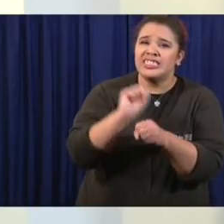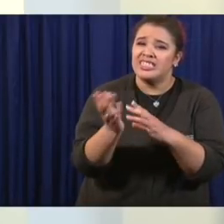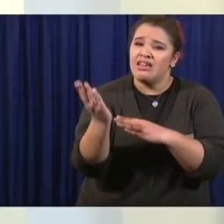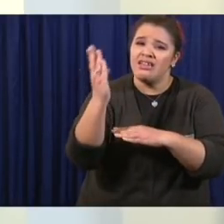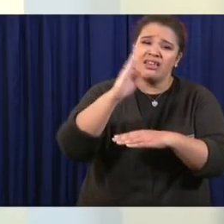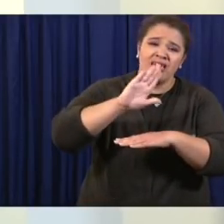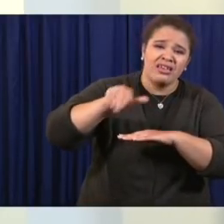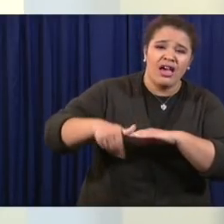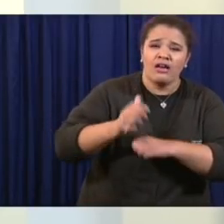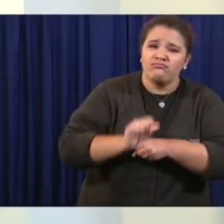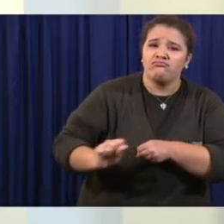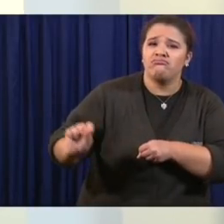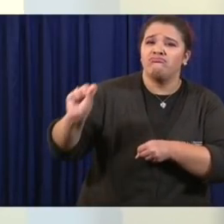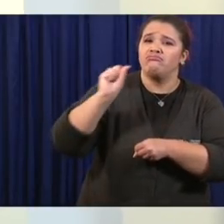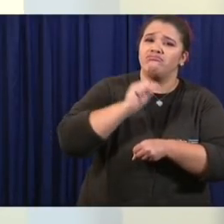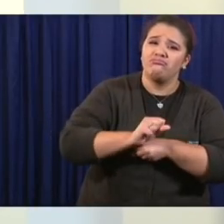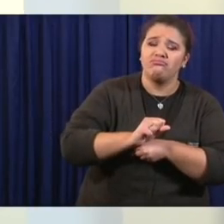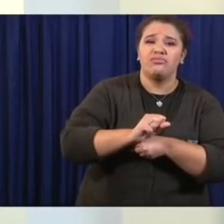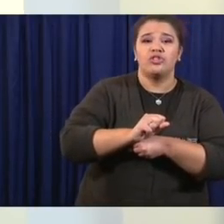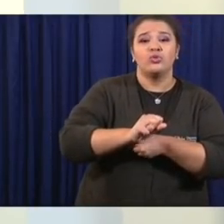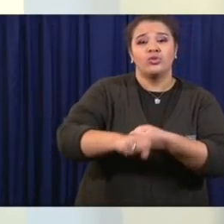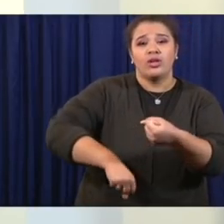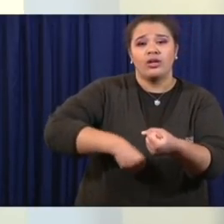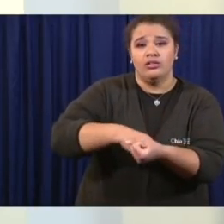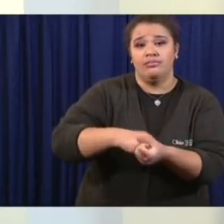Ohioans. And,